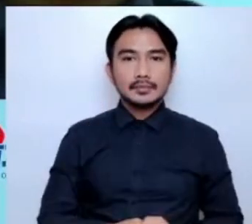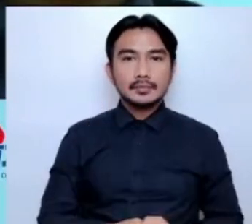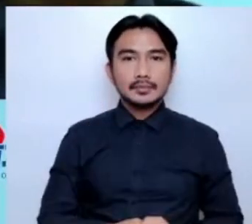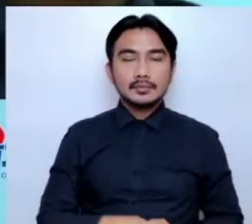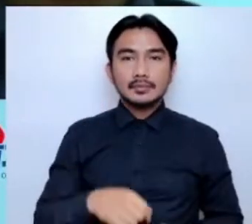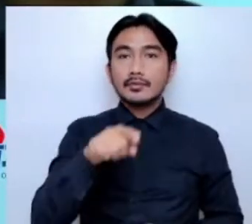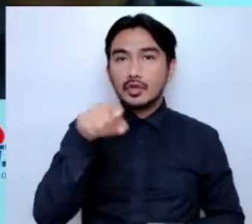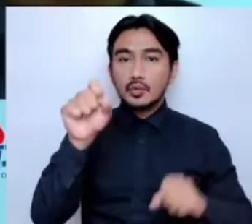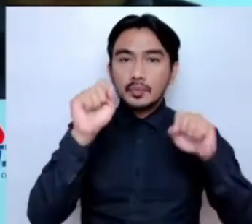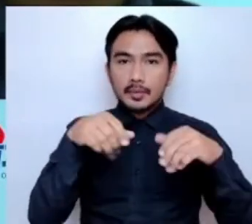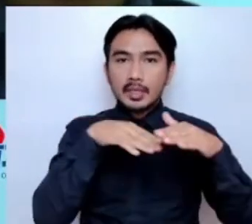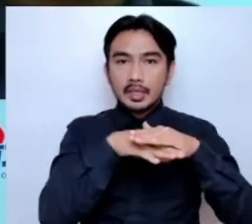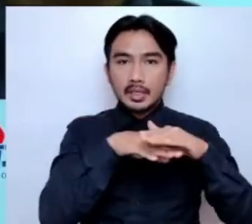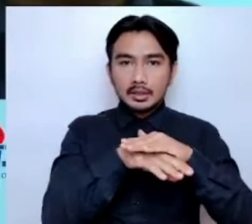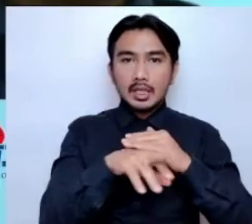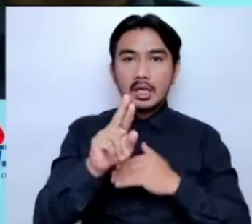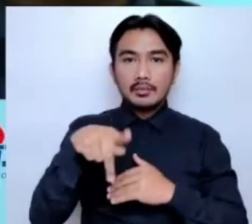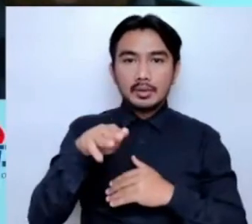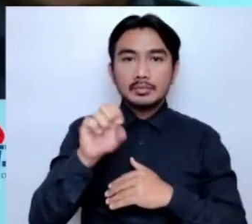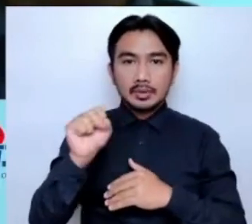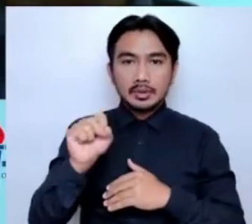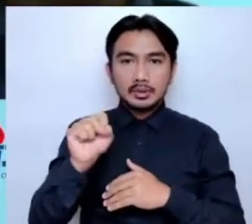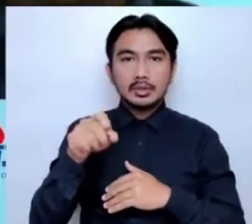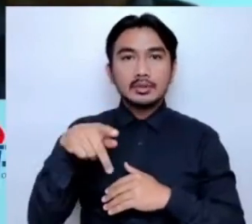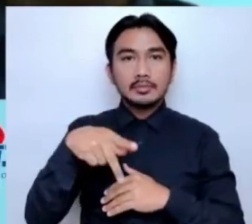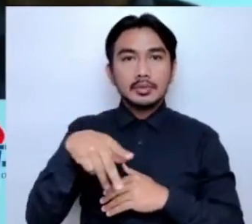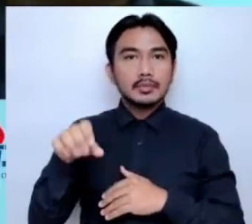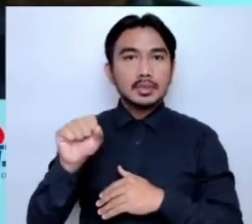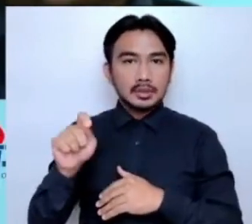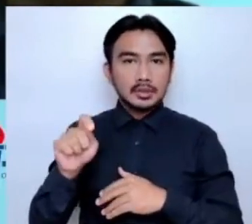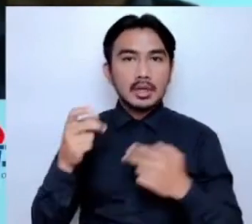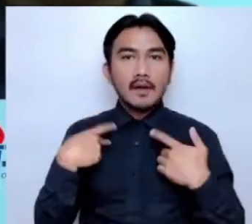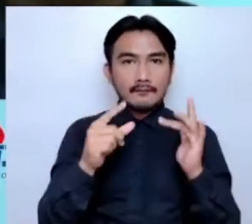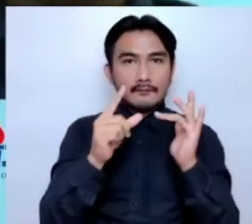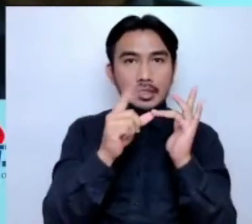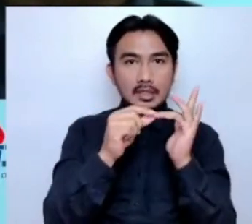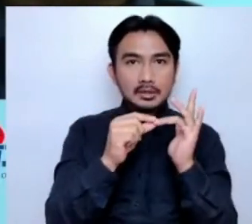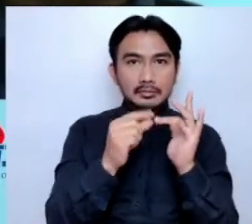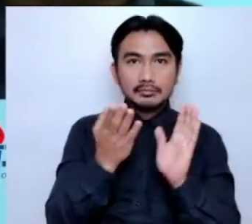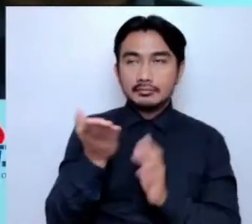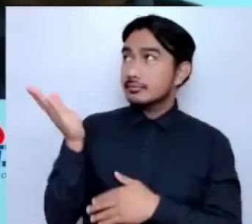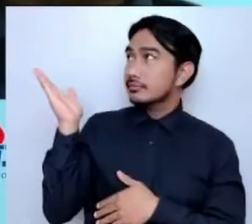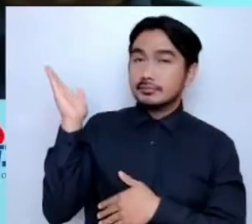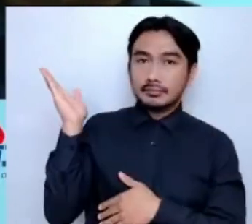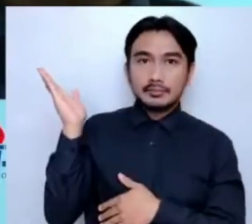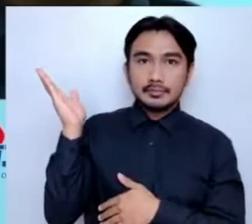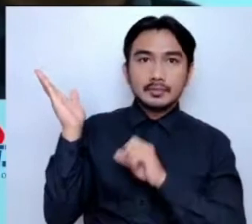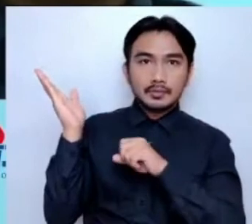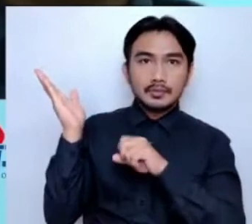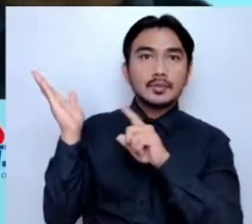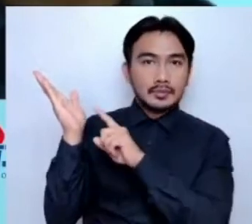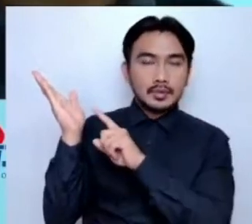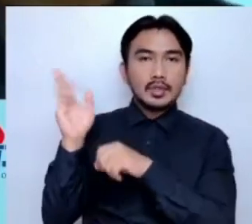the RPMS-PPST tools in the link shown on your screen. You will see here